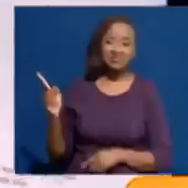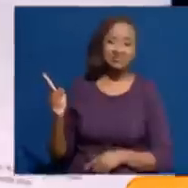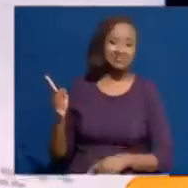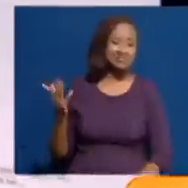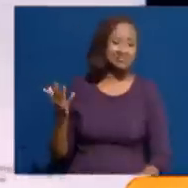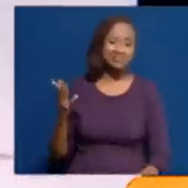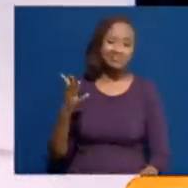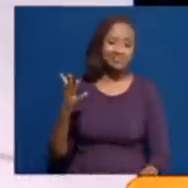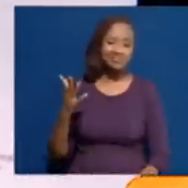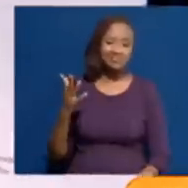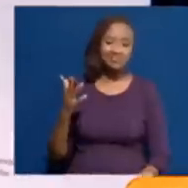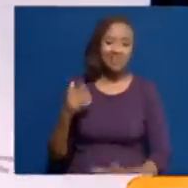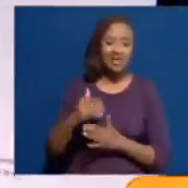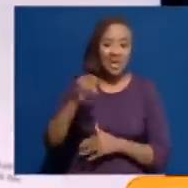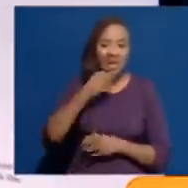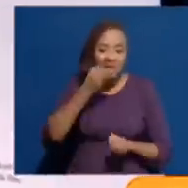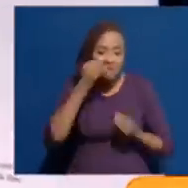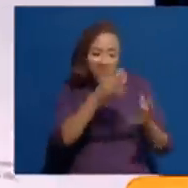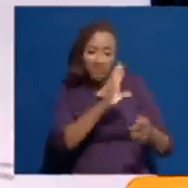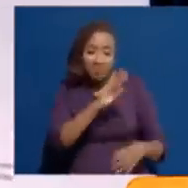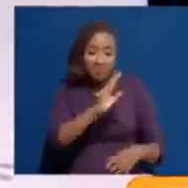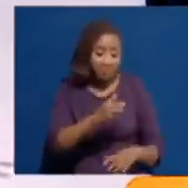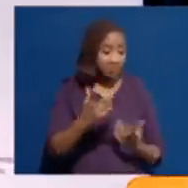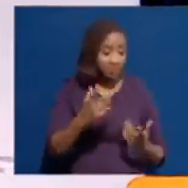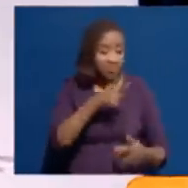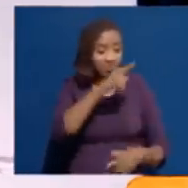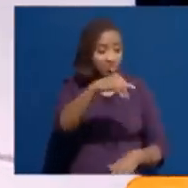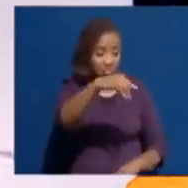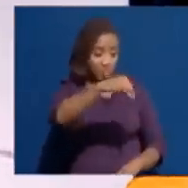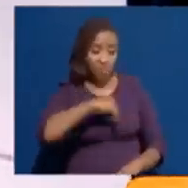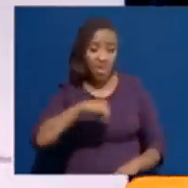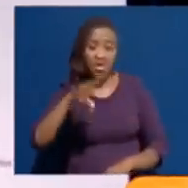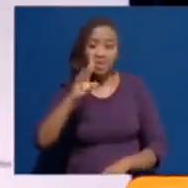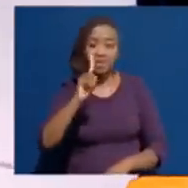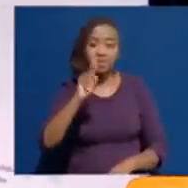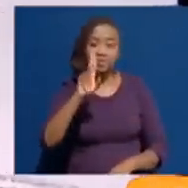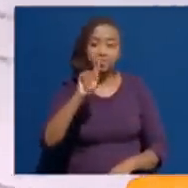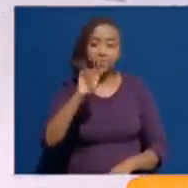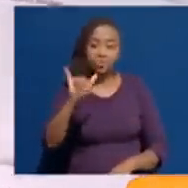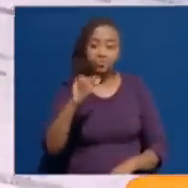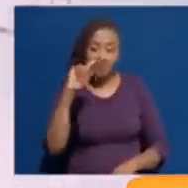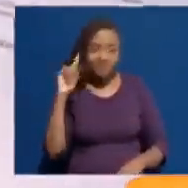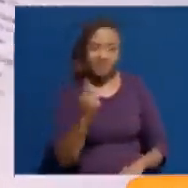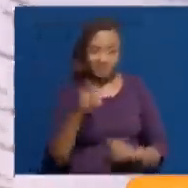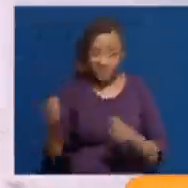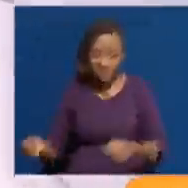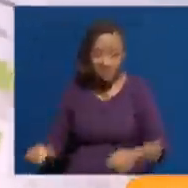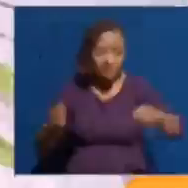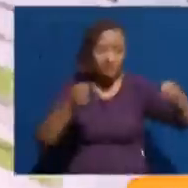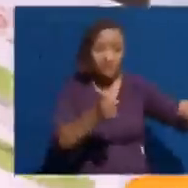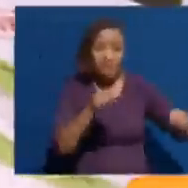is here that they informed their victims they were supposed to pay duty for the consignment to the tunes